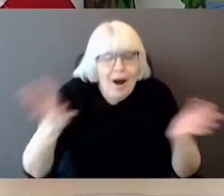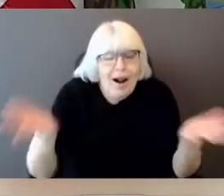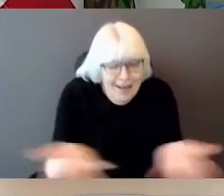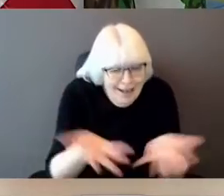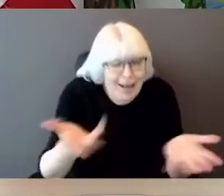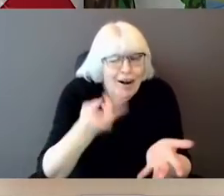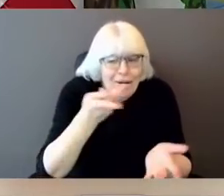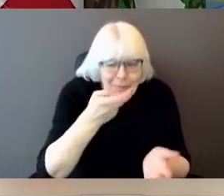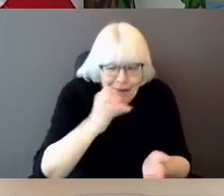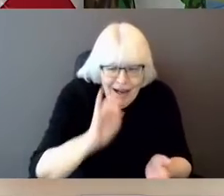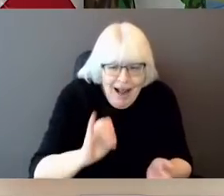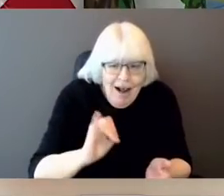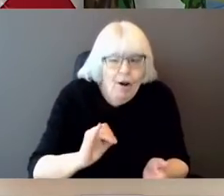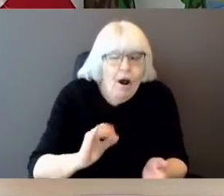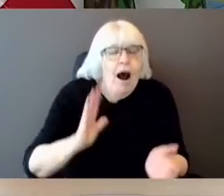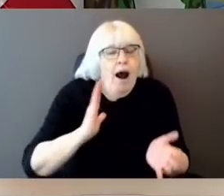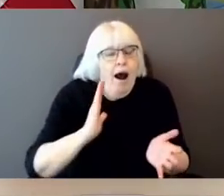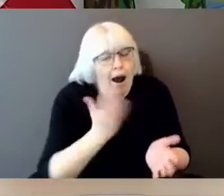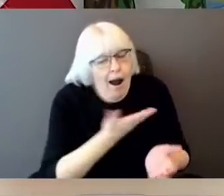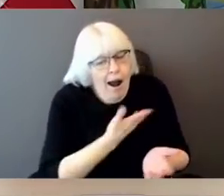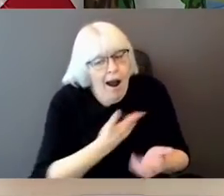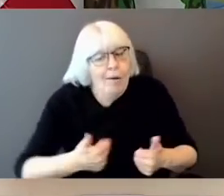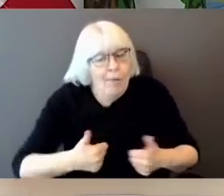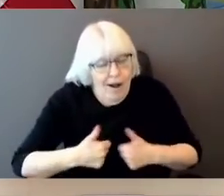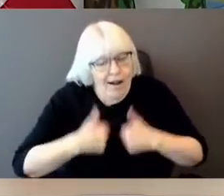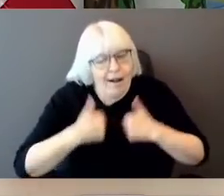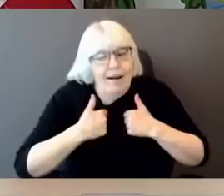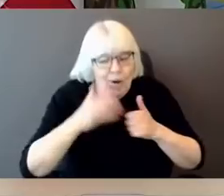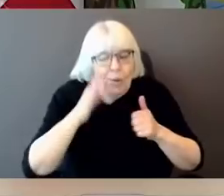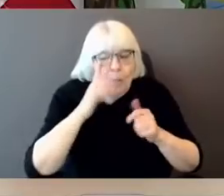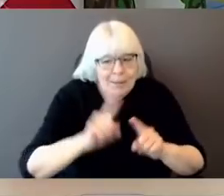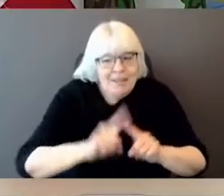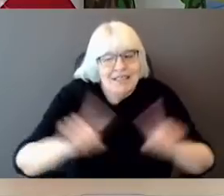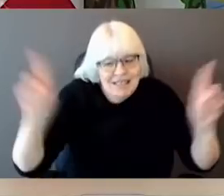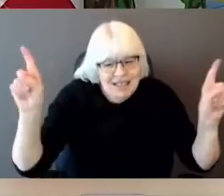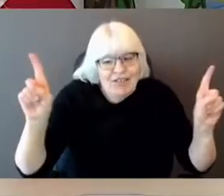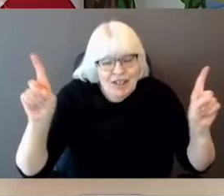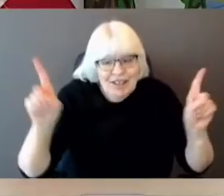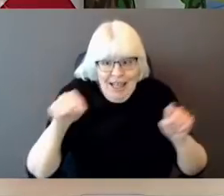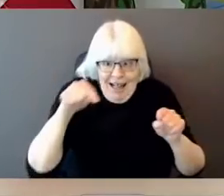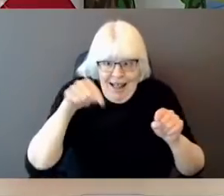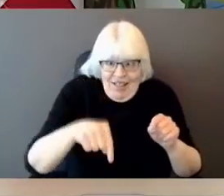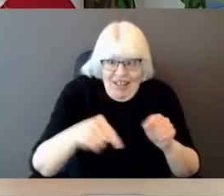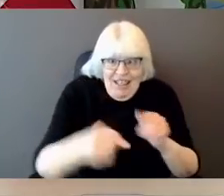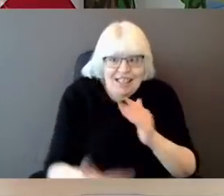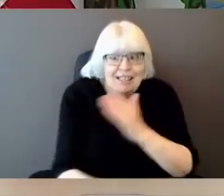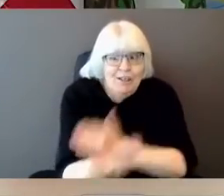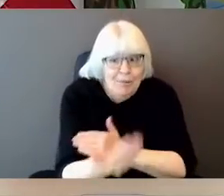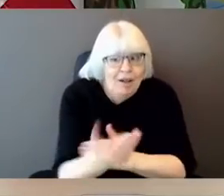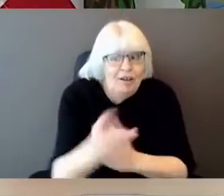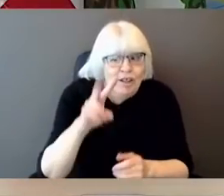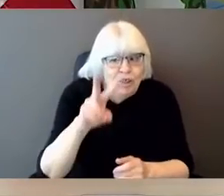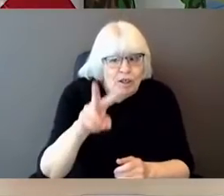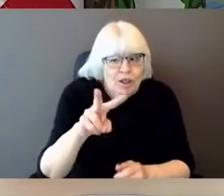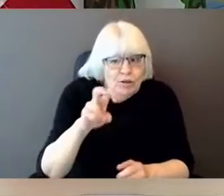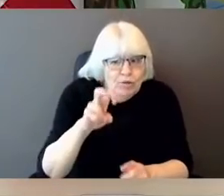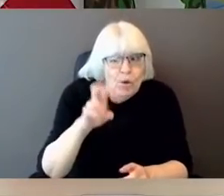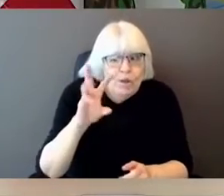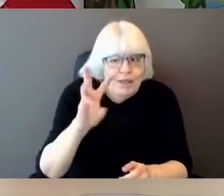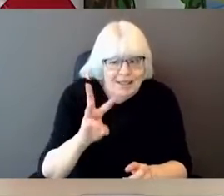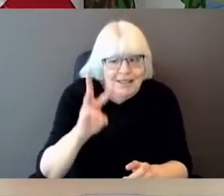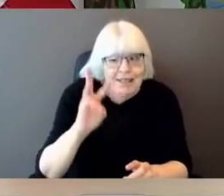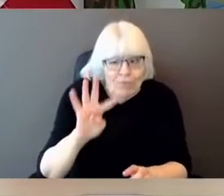As of 8 o'clock this morning, there are 264 new cases of COVID-19 to report, bringing our total active cases